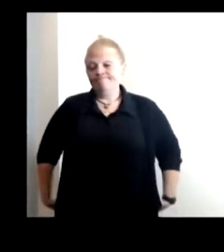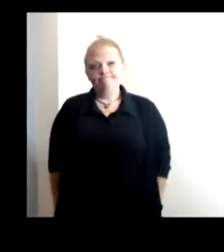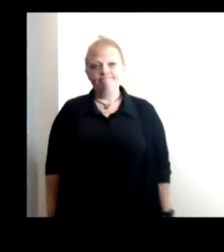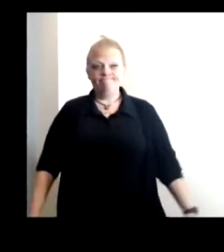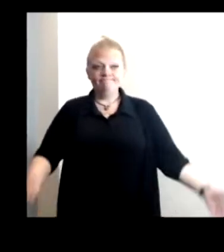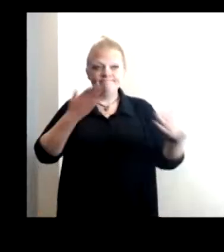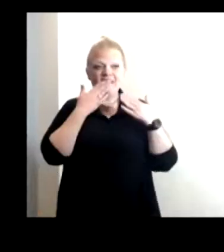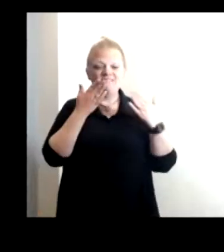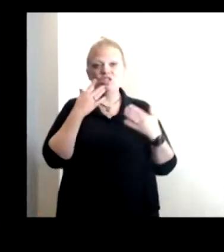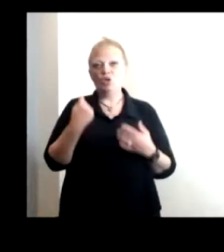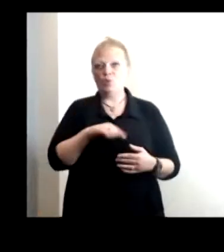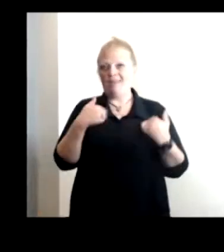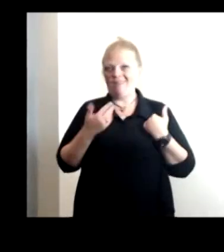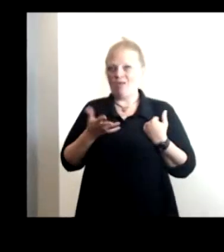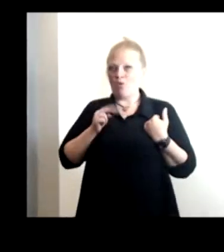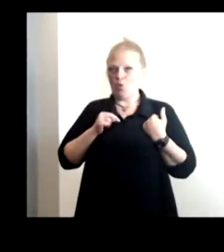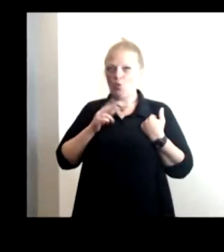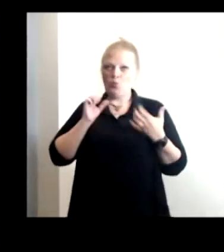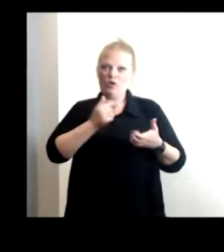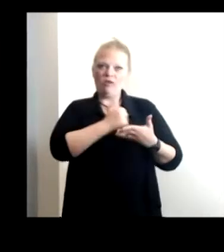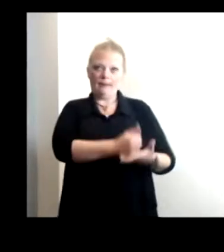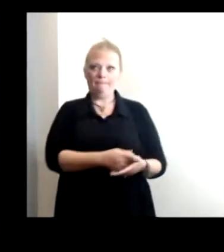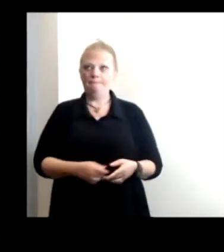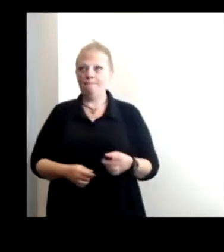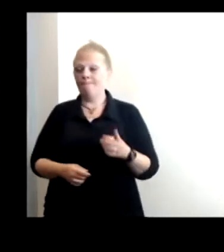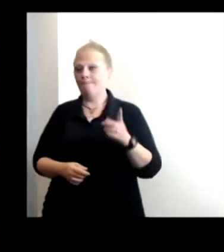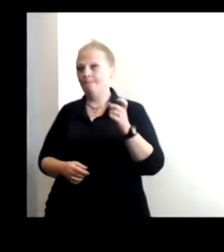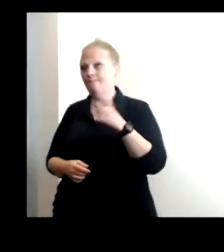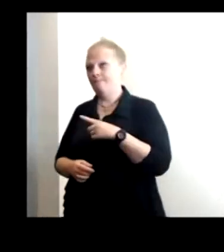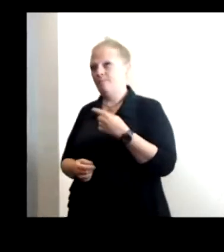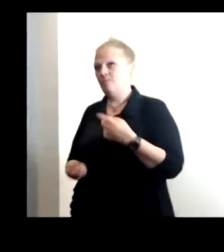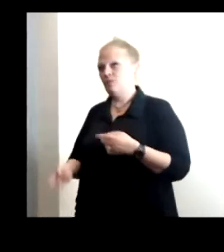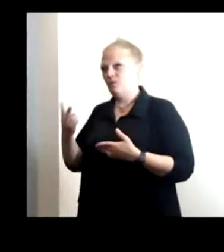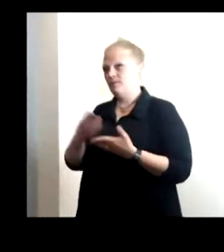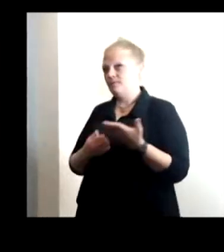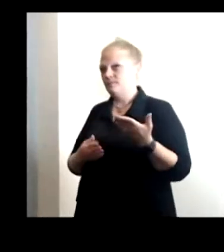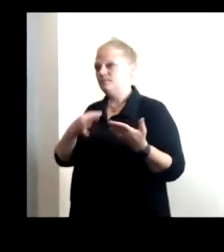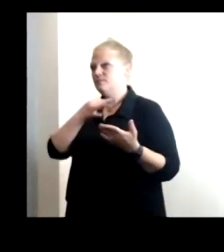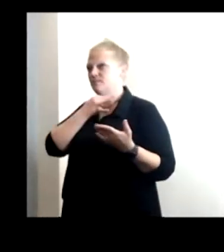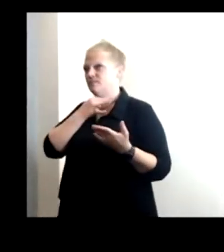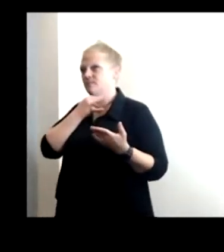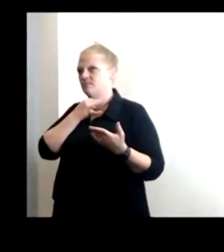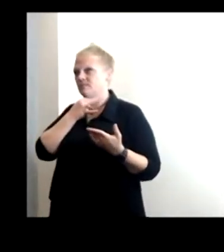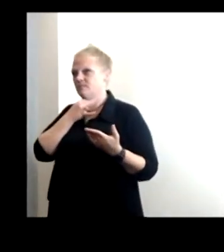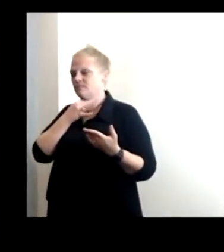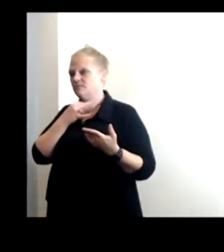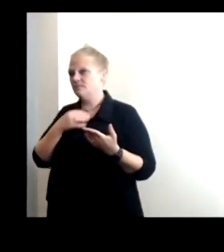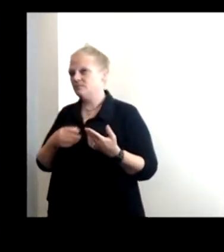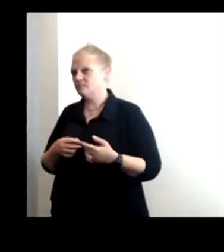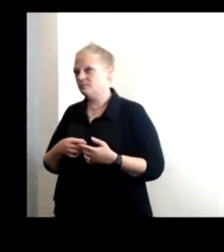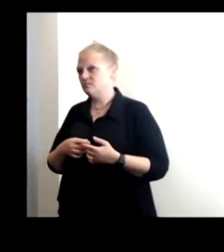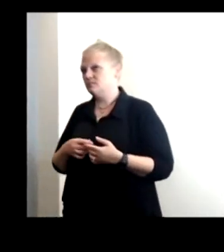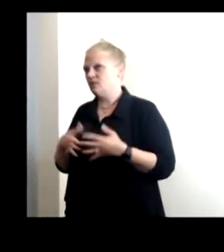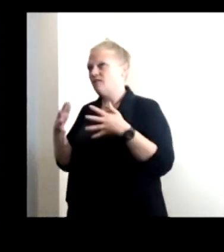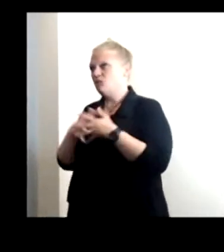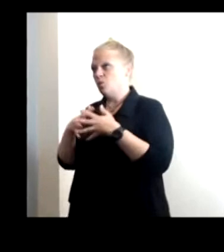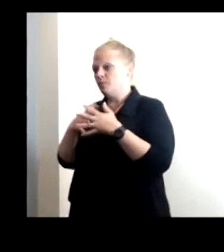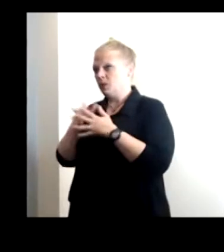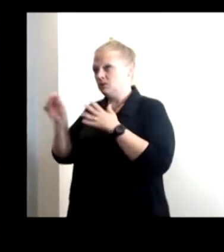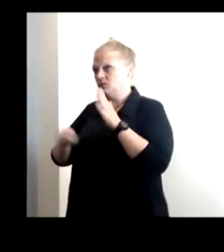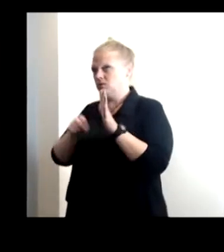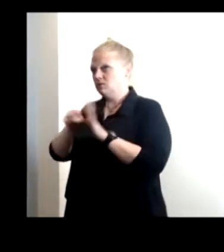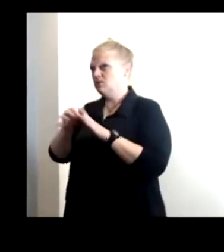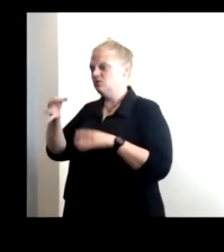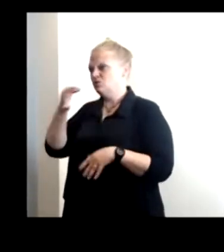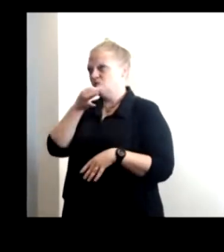thankfully, we have a stockpile to help them. Yes. Two parts to this question. I'm curious, with football season right around the corner and just with the way